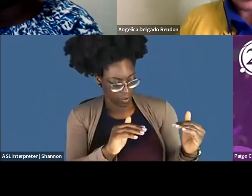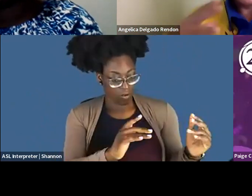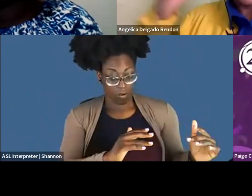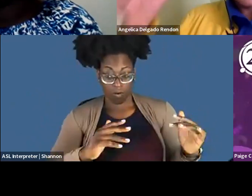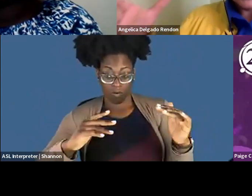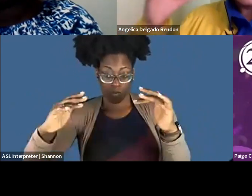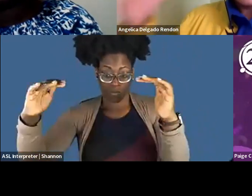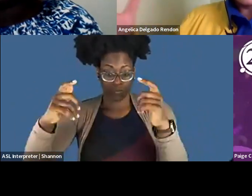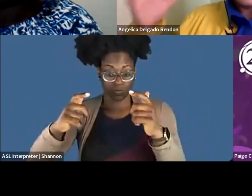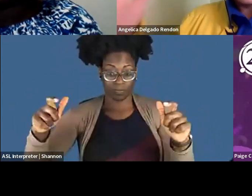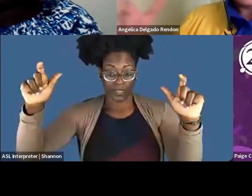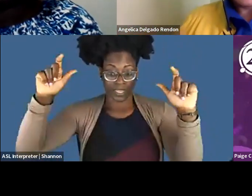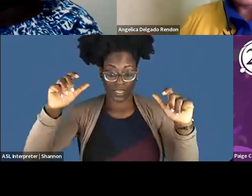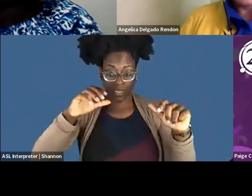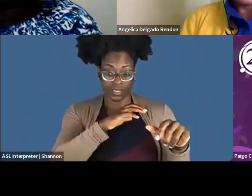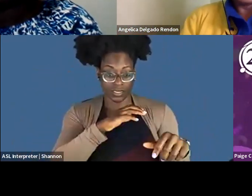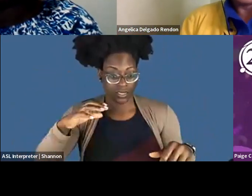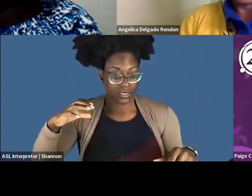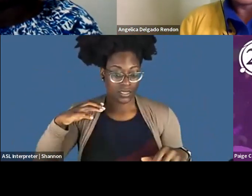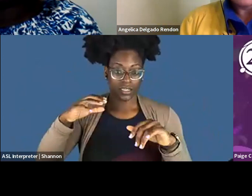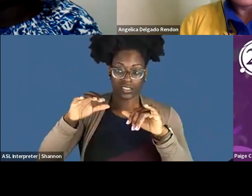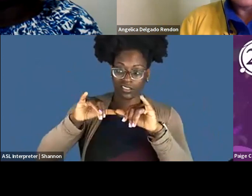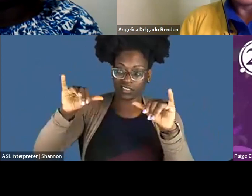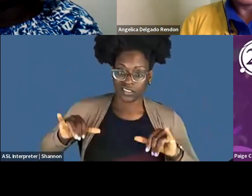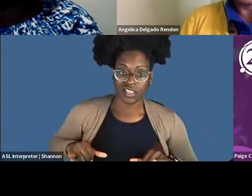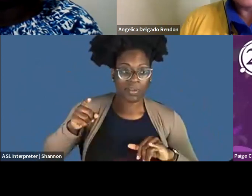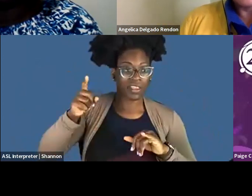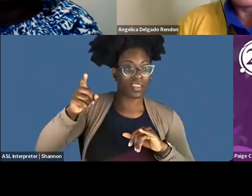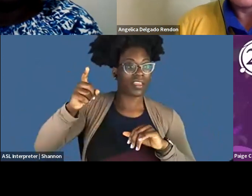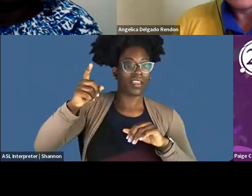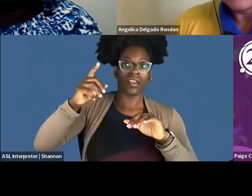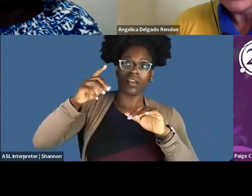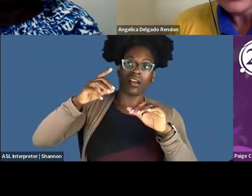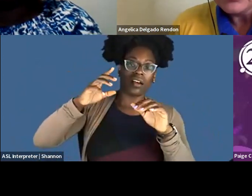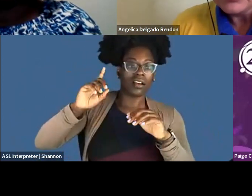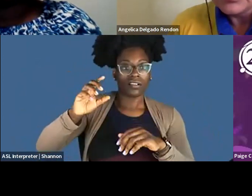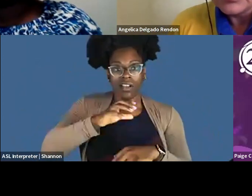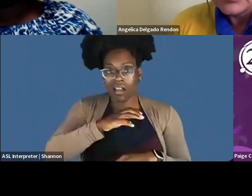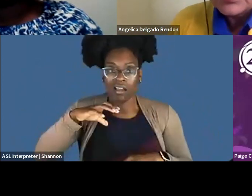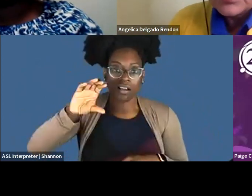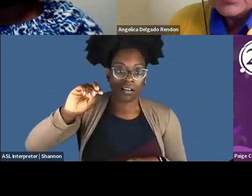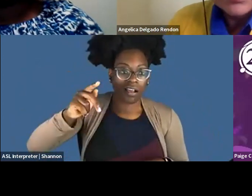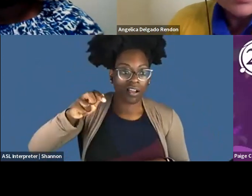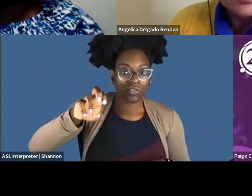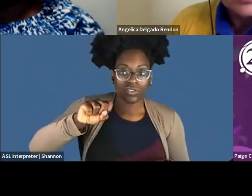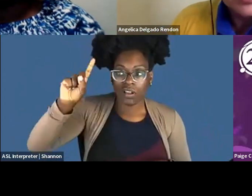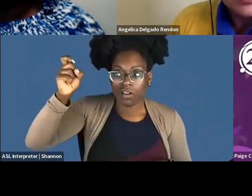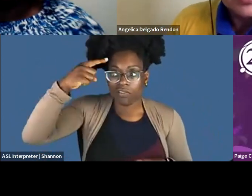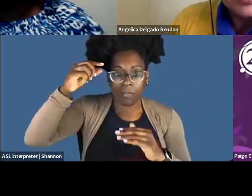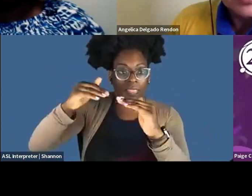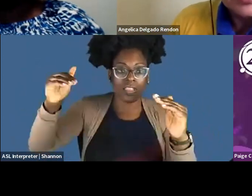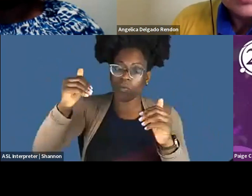the larger systemic level. Thank you. So we